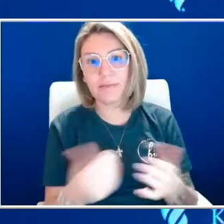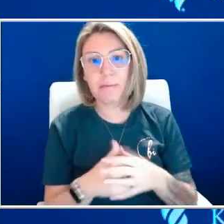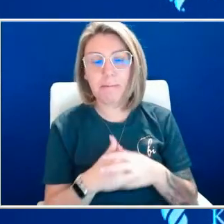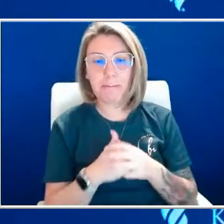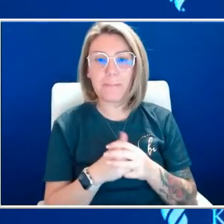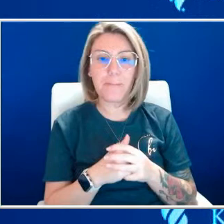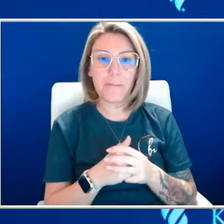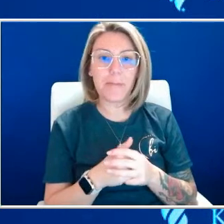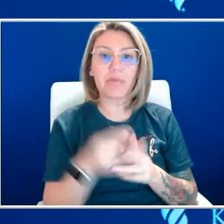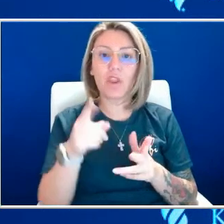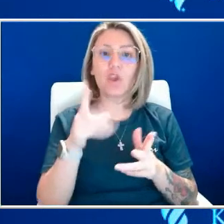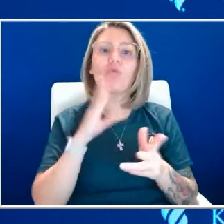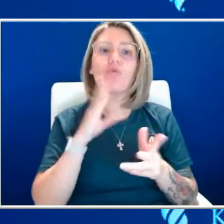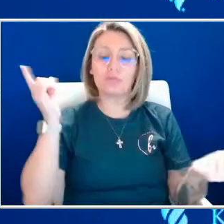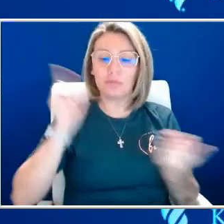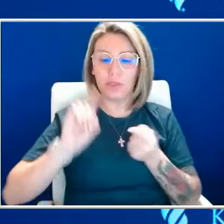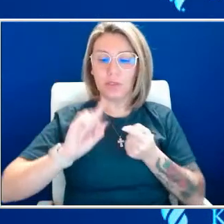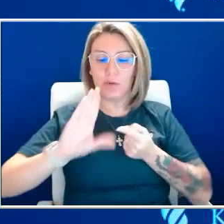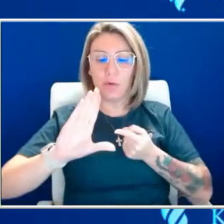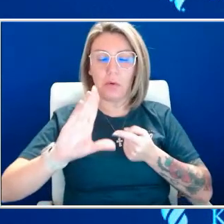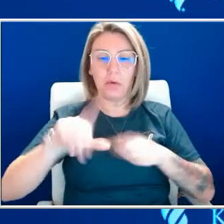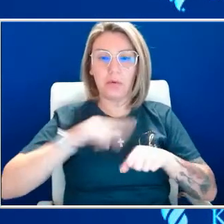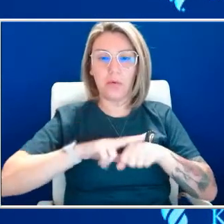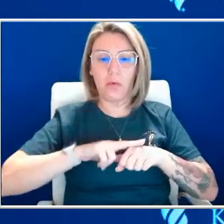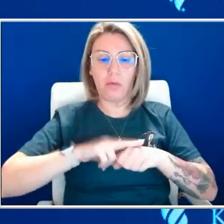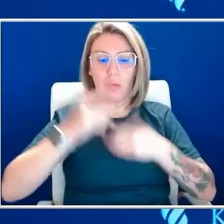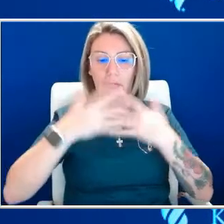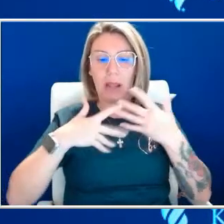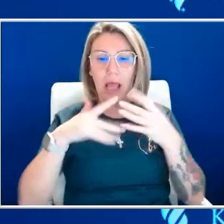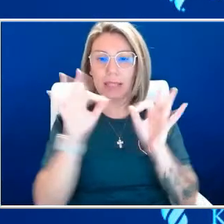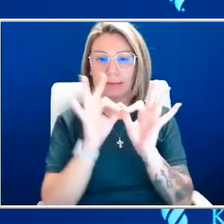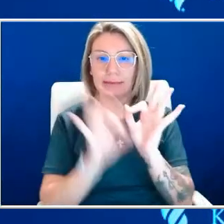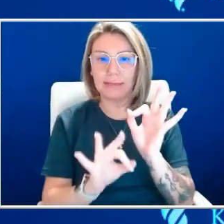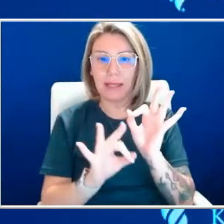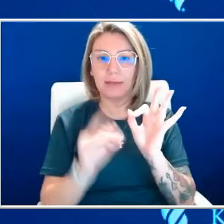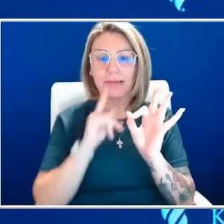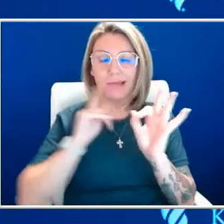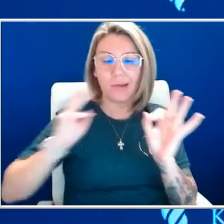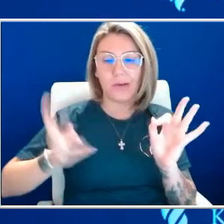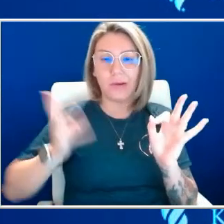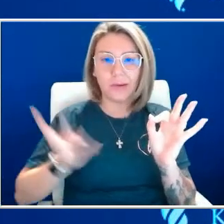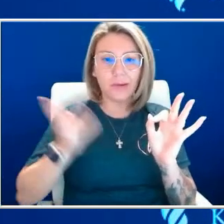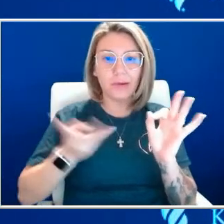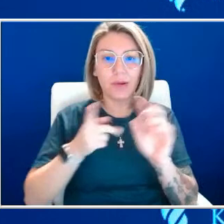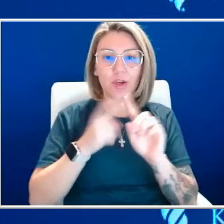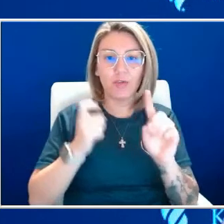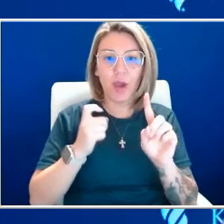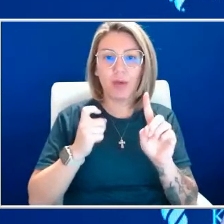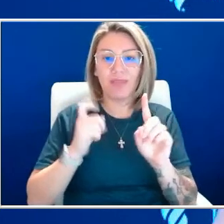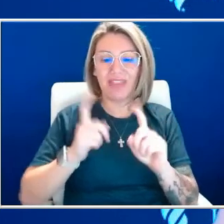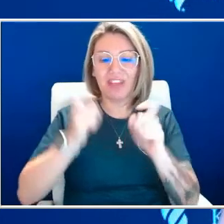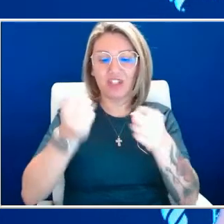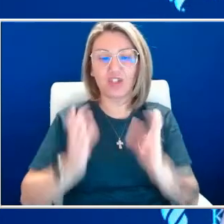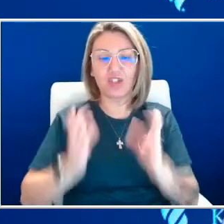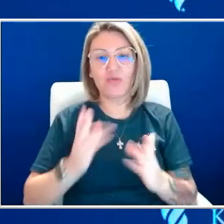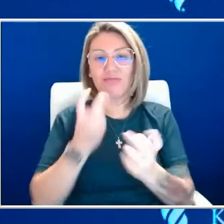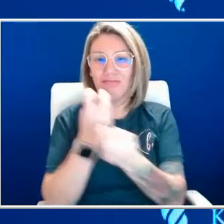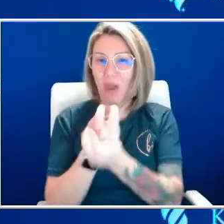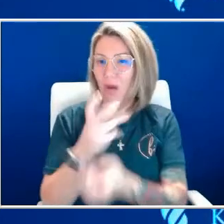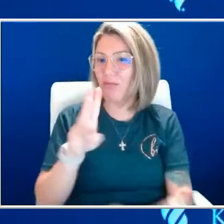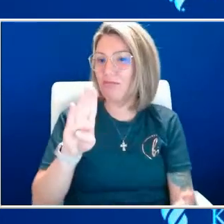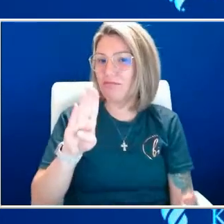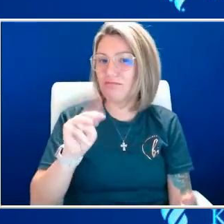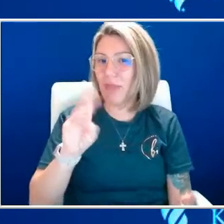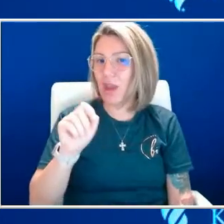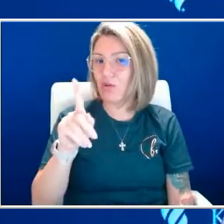of your normal blood cells. You have the infusion of the donor bone marrow. You can get reactions from that bone marrow to